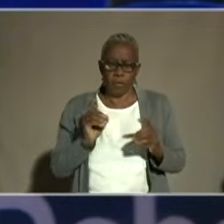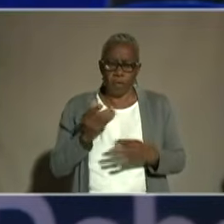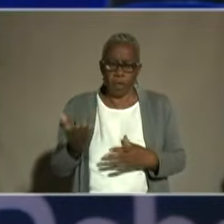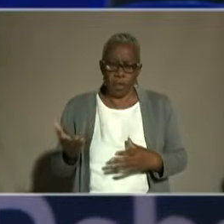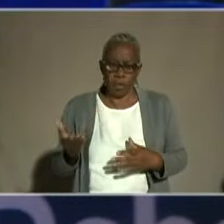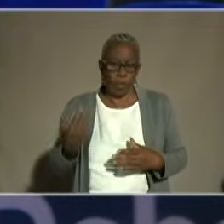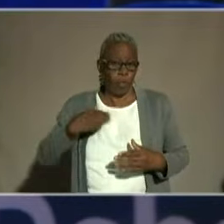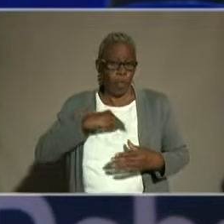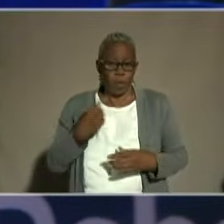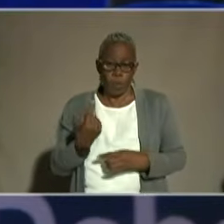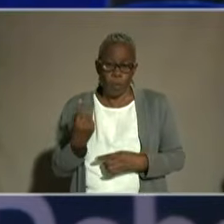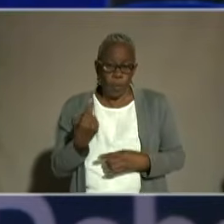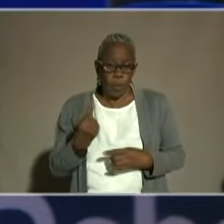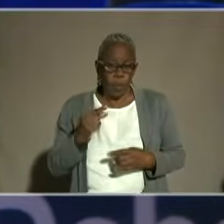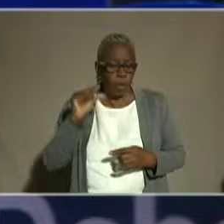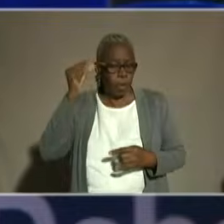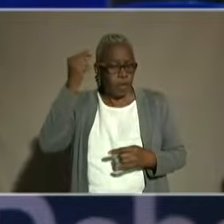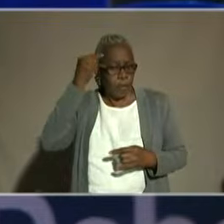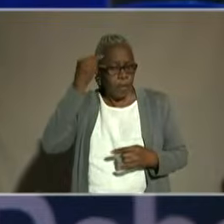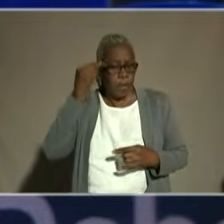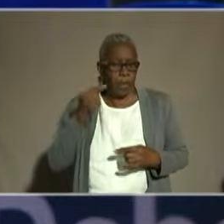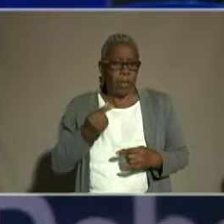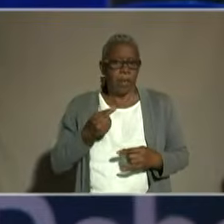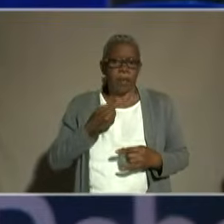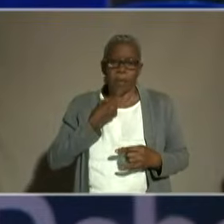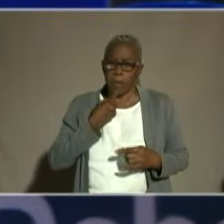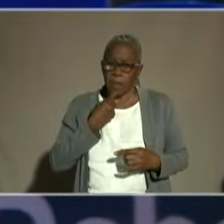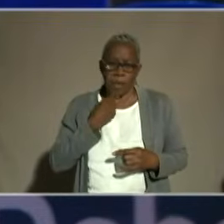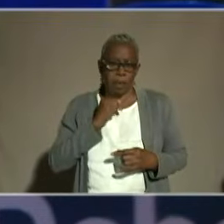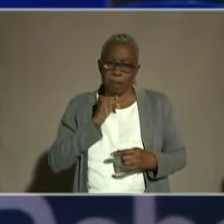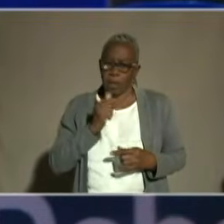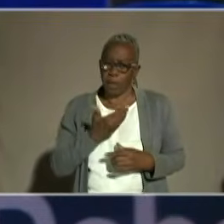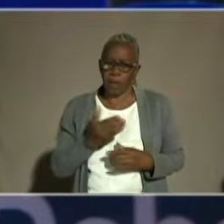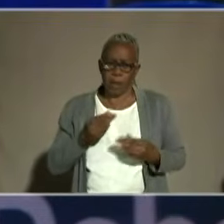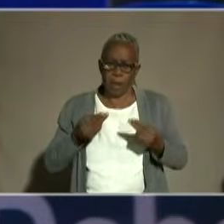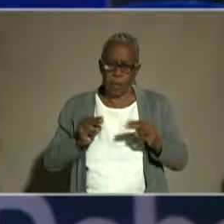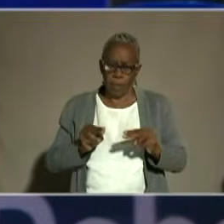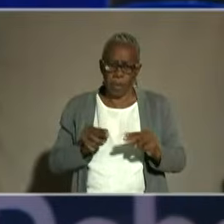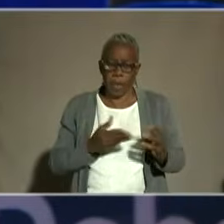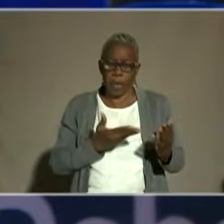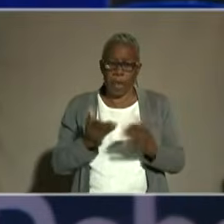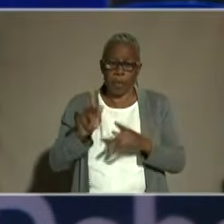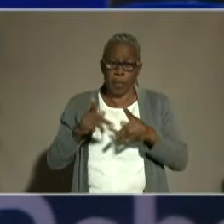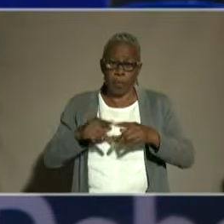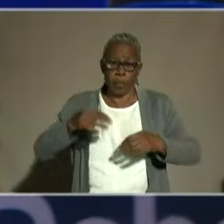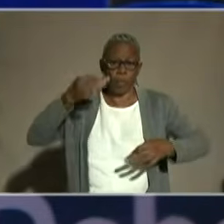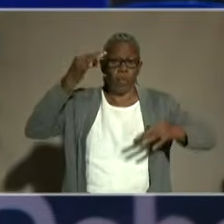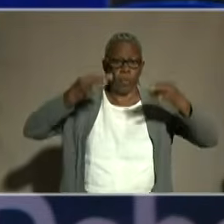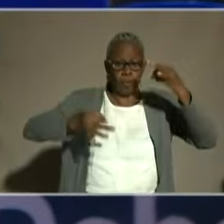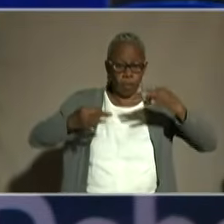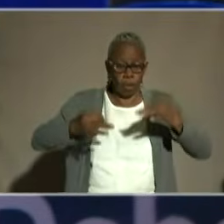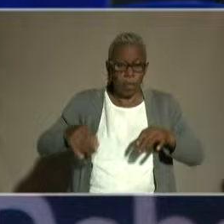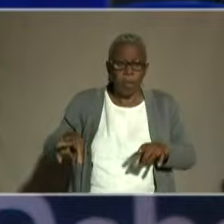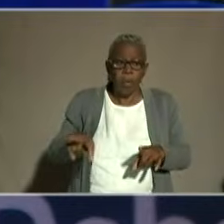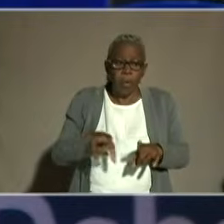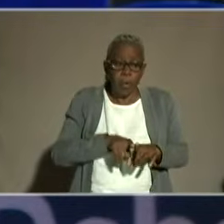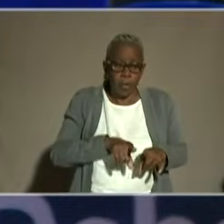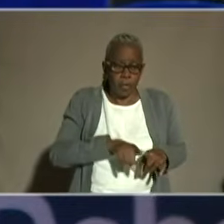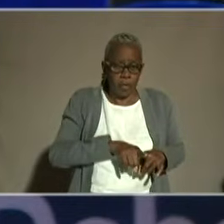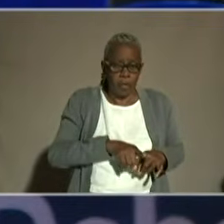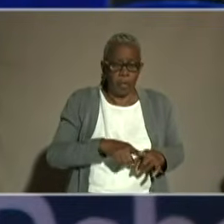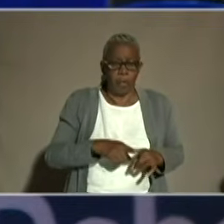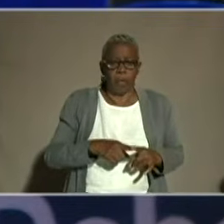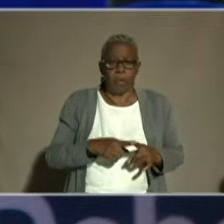these bonds and brought polluters to court. We have also